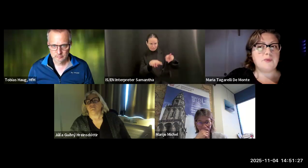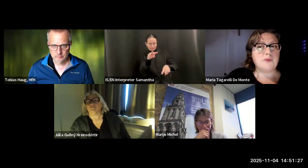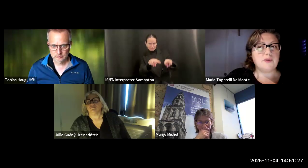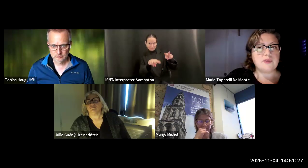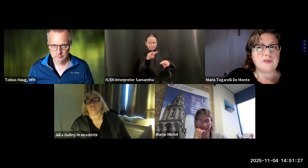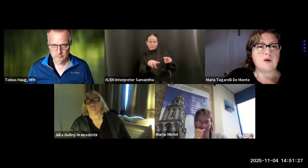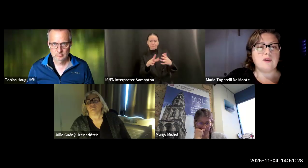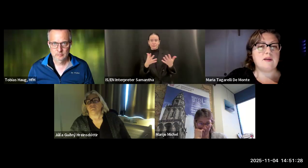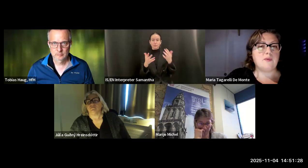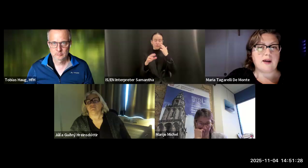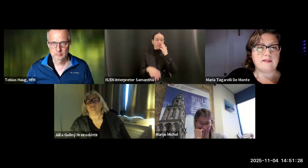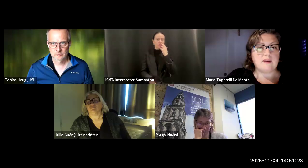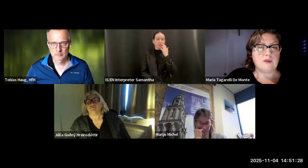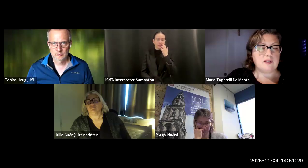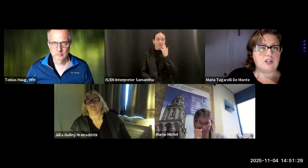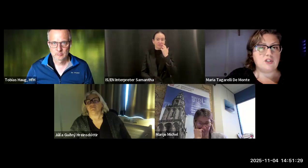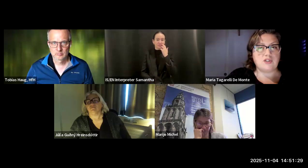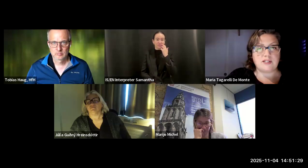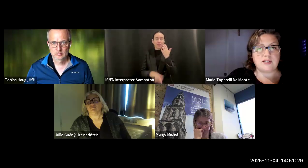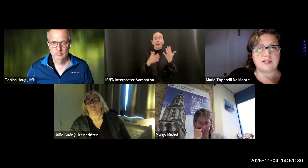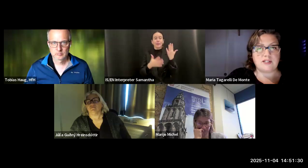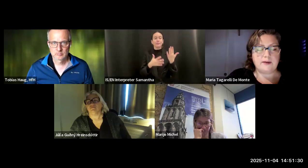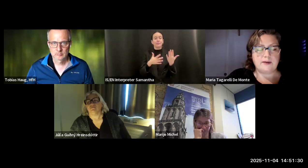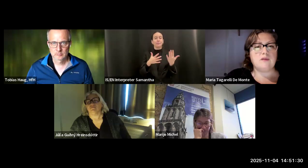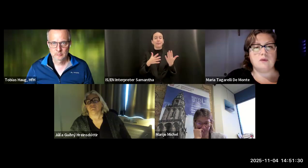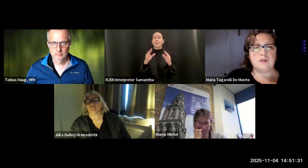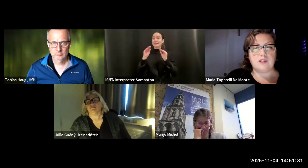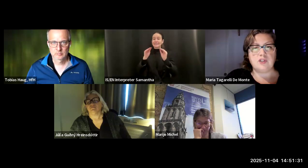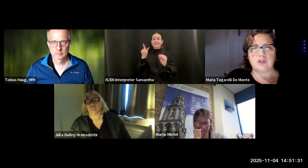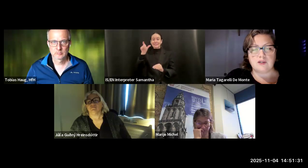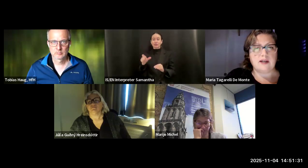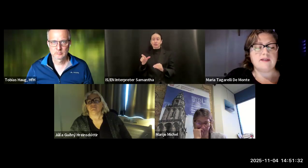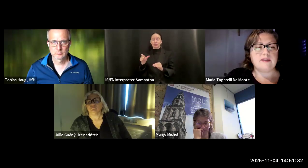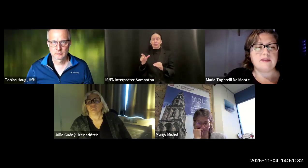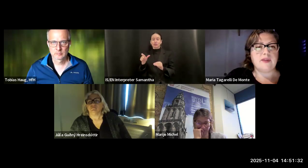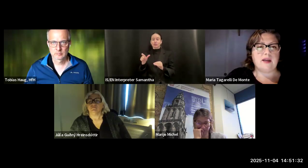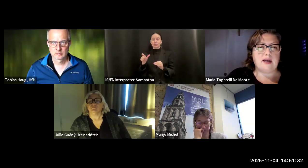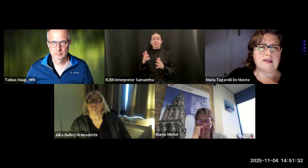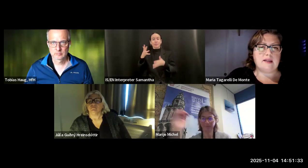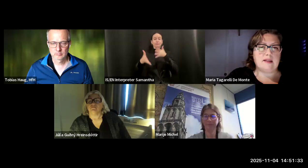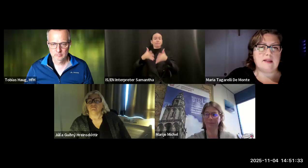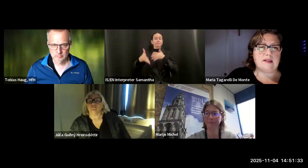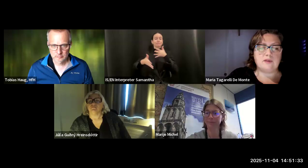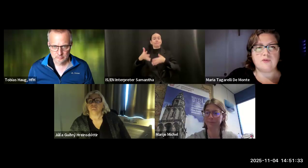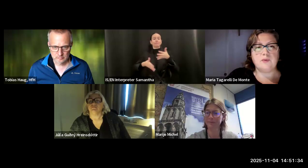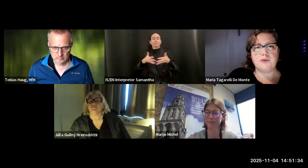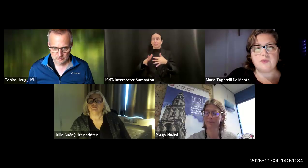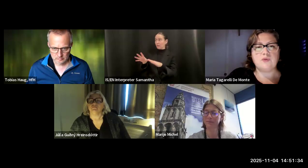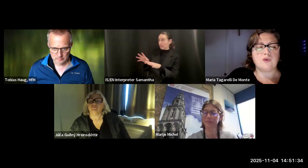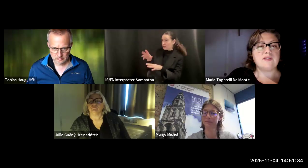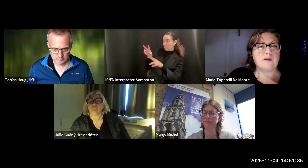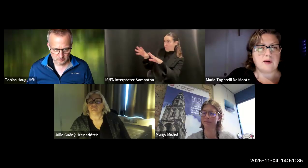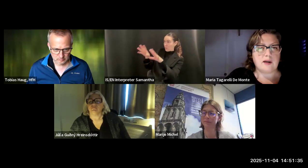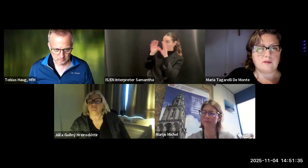such as reproducing or summarizing what the teacher just said. So the teacher assigns something and the students has